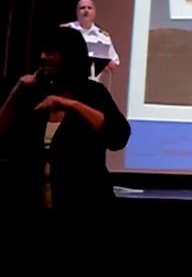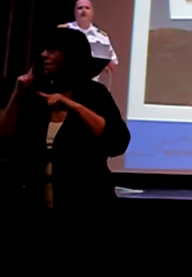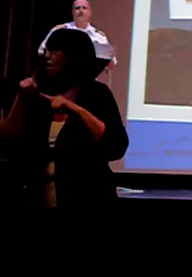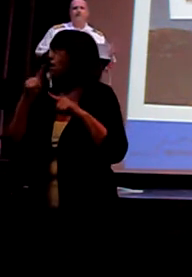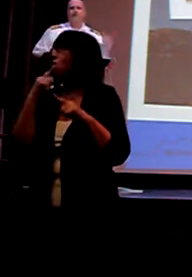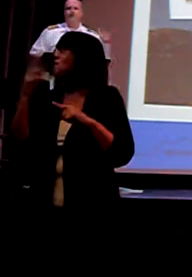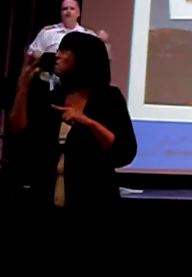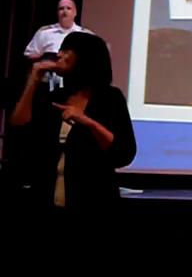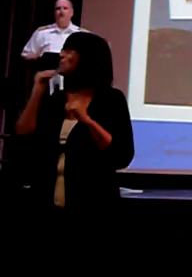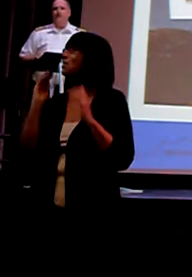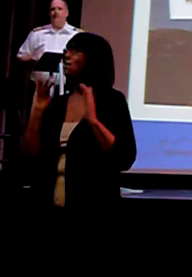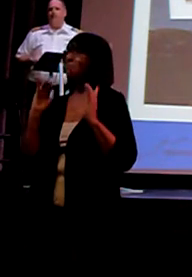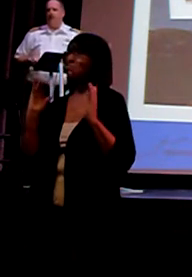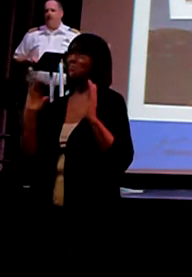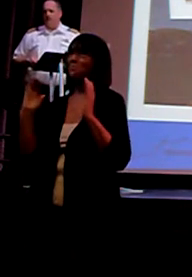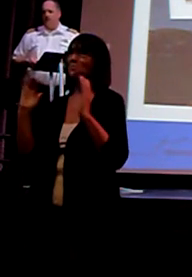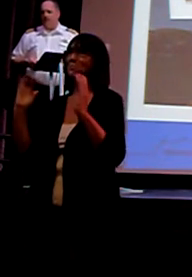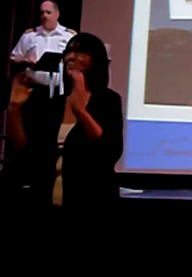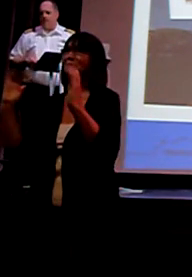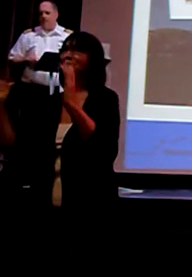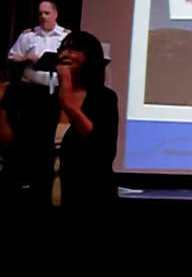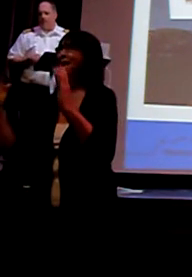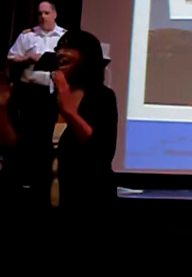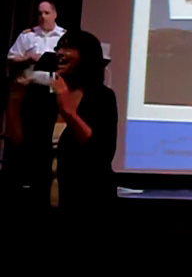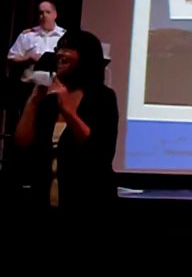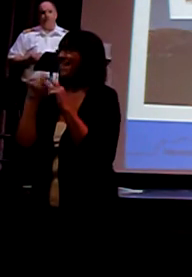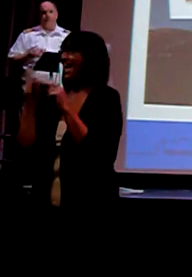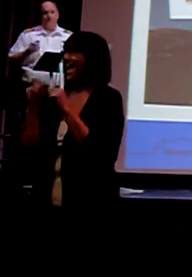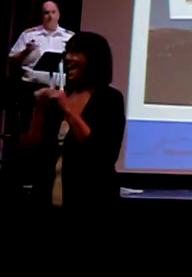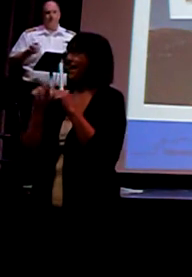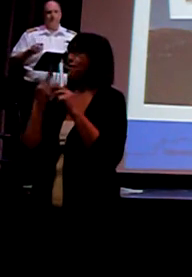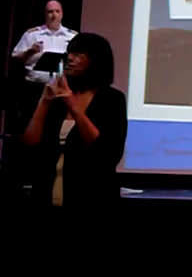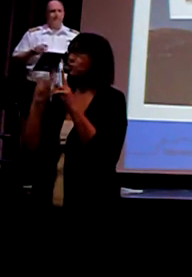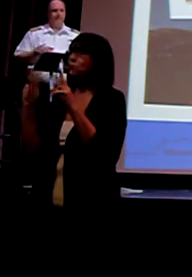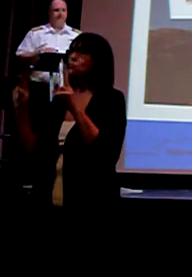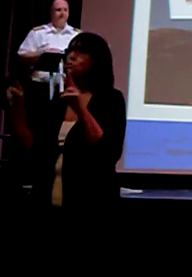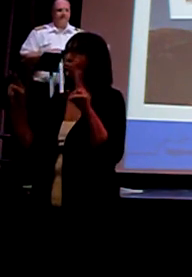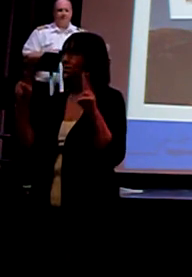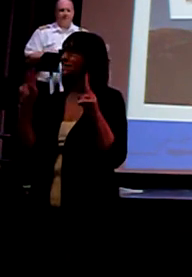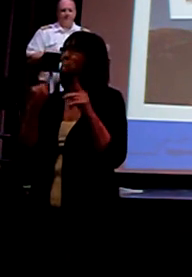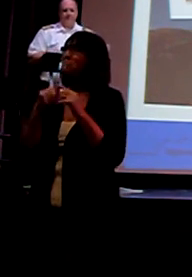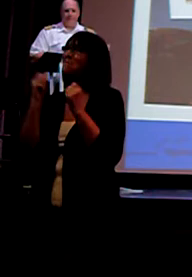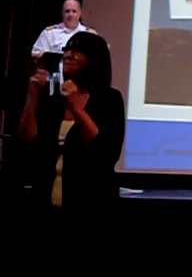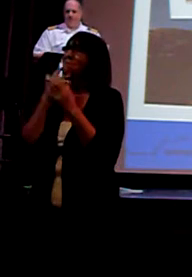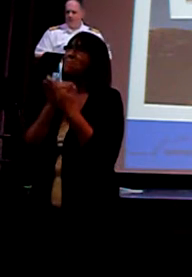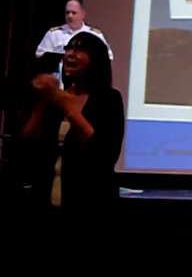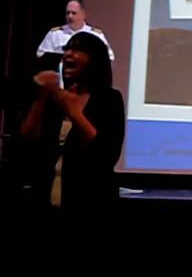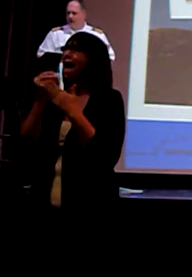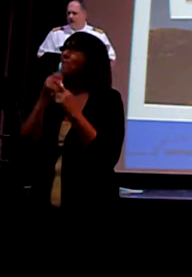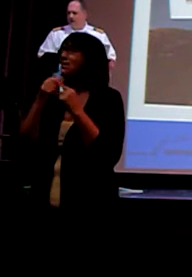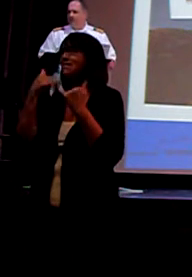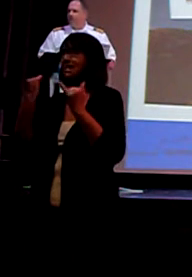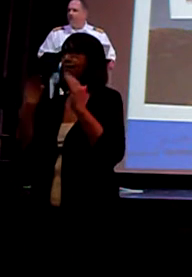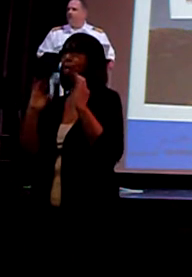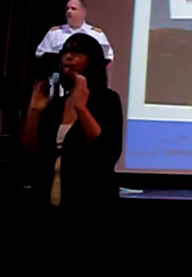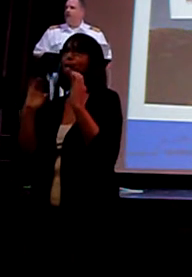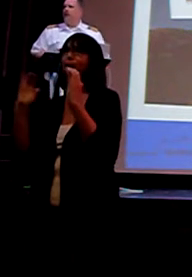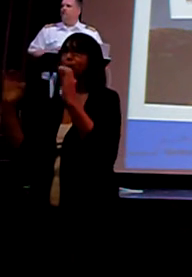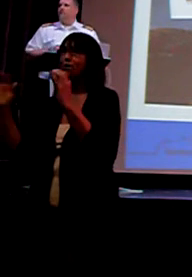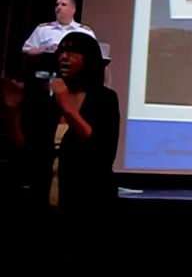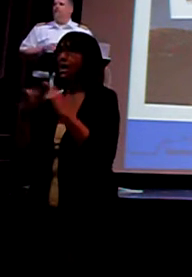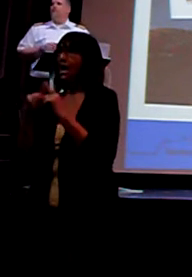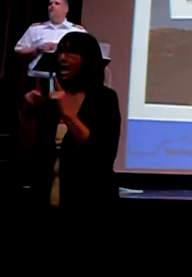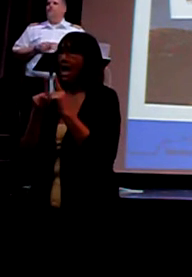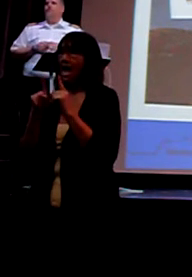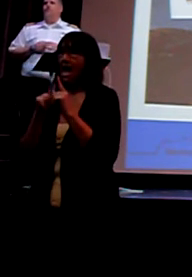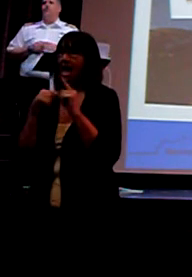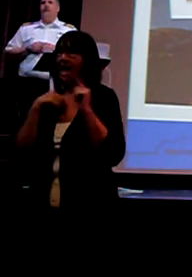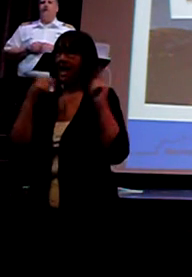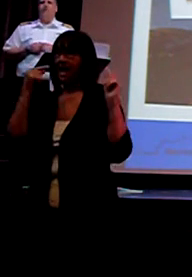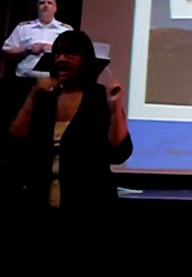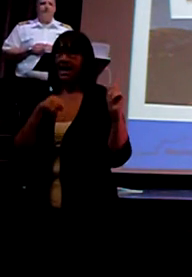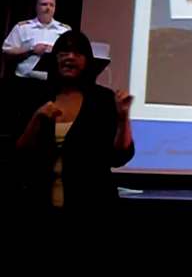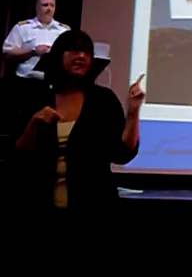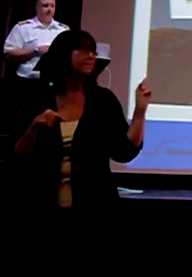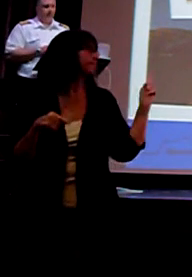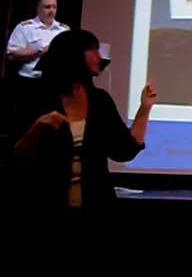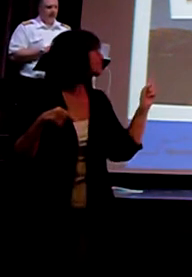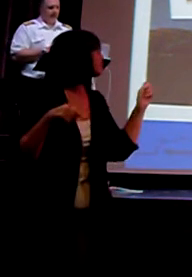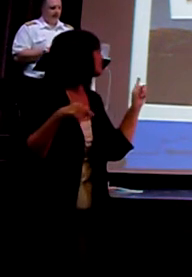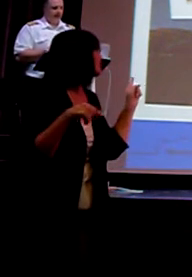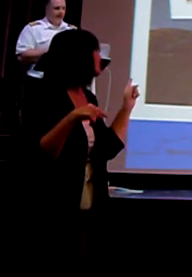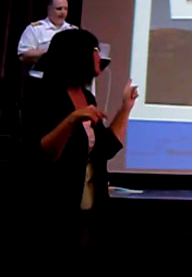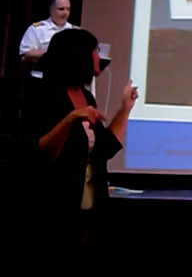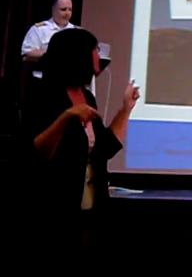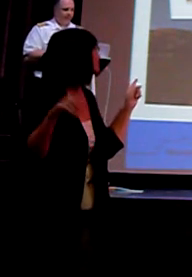it's a nice little area. Tourists, but still nice. And then we have the caves of the dragons,